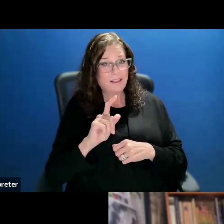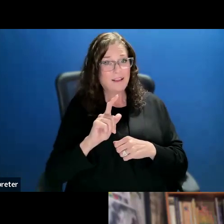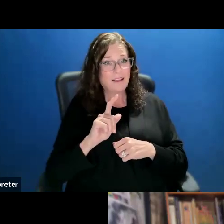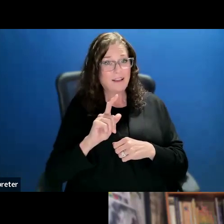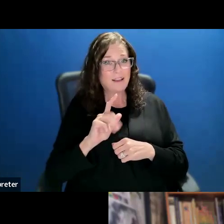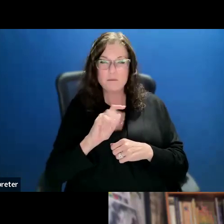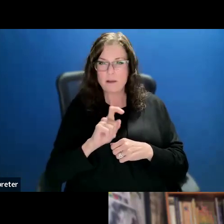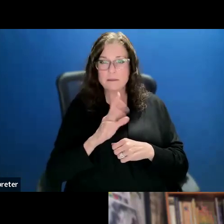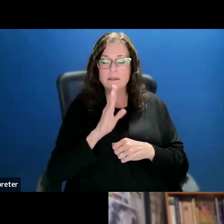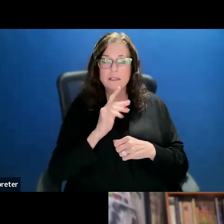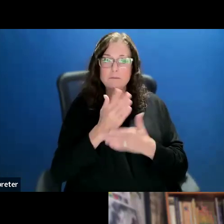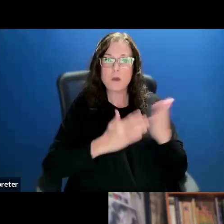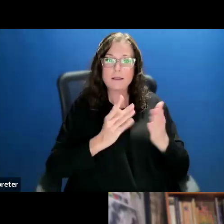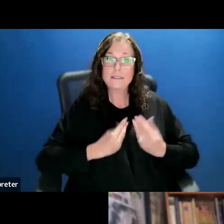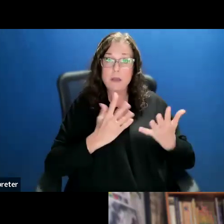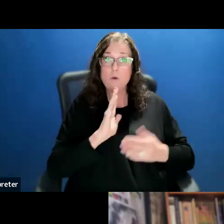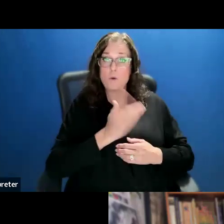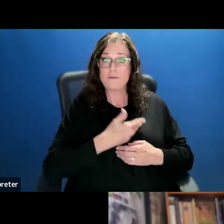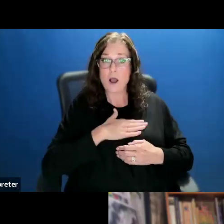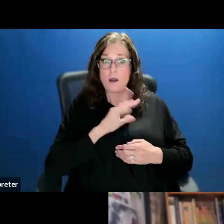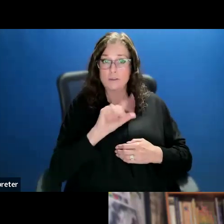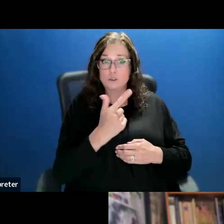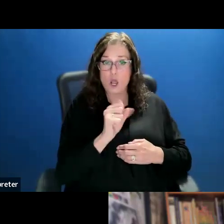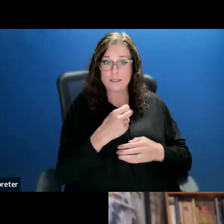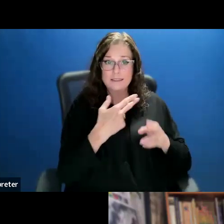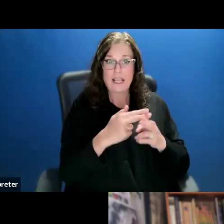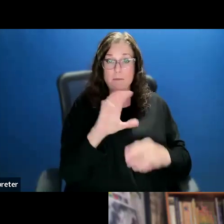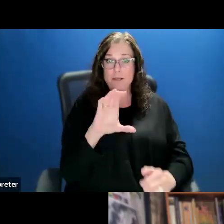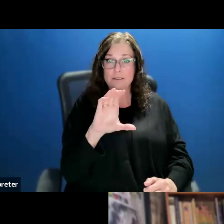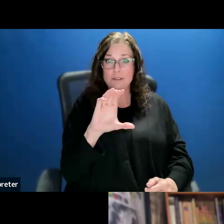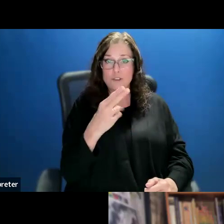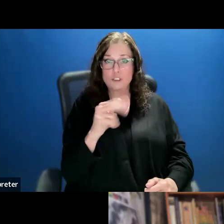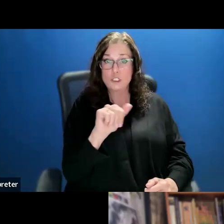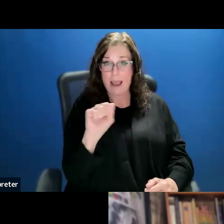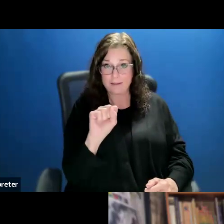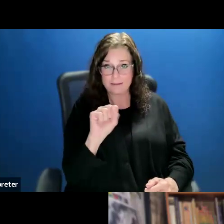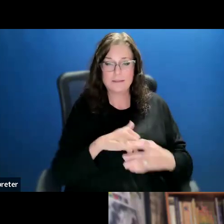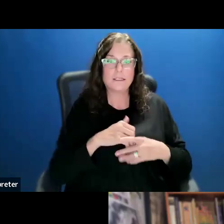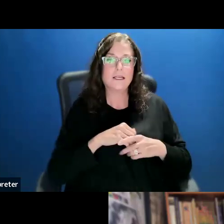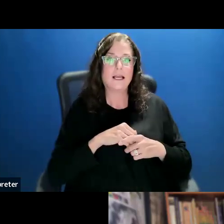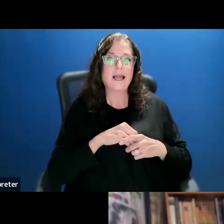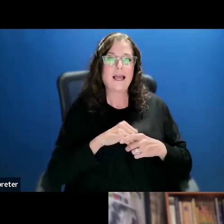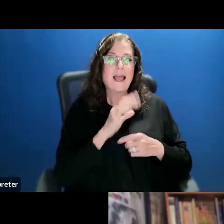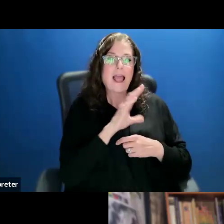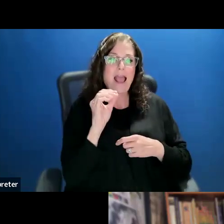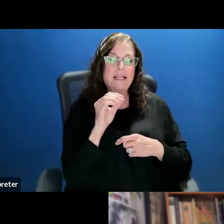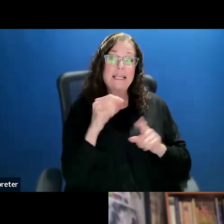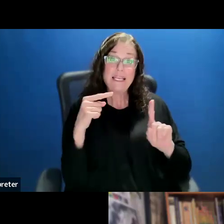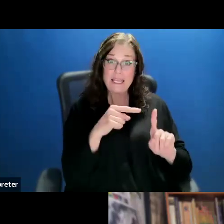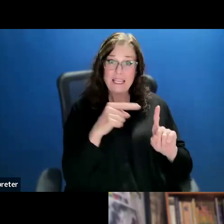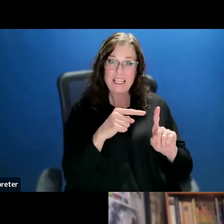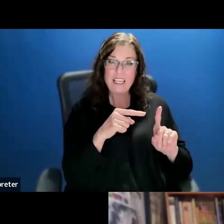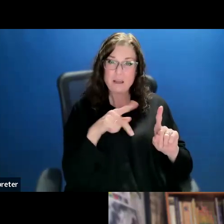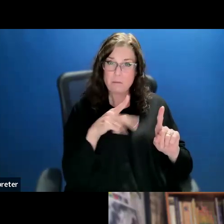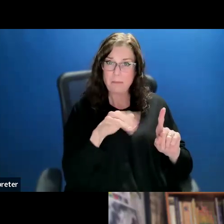partly inspired by one of our dogs. His name is Chance. Wait, Uh, there he is. and when he was